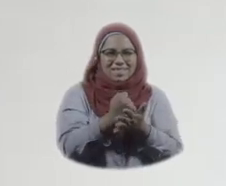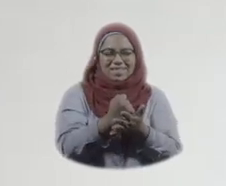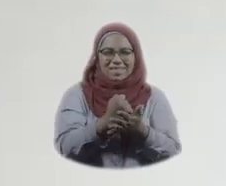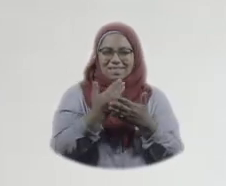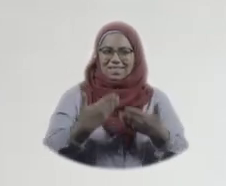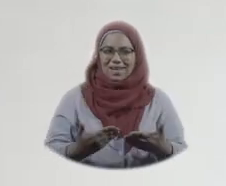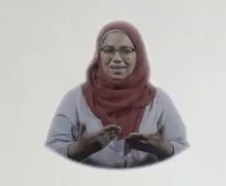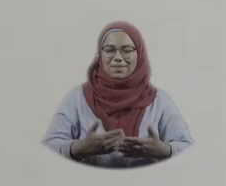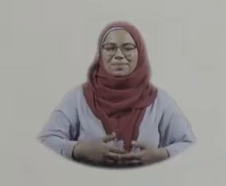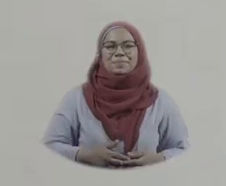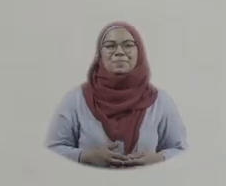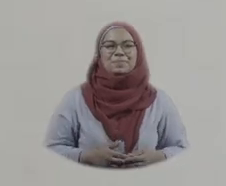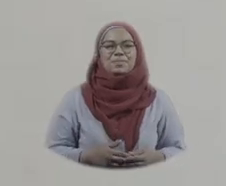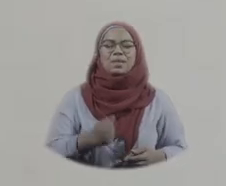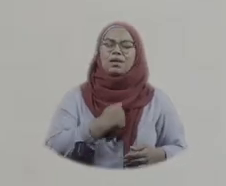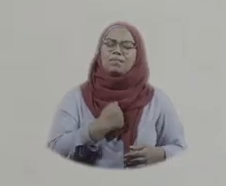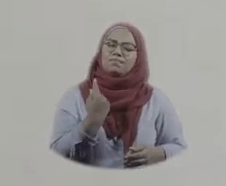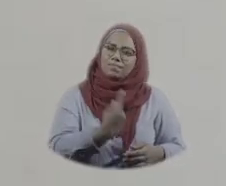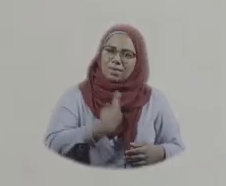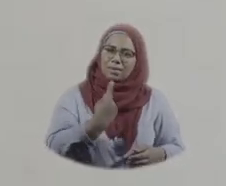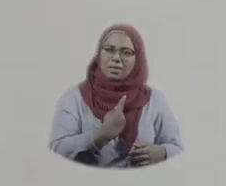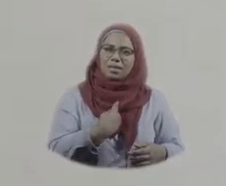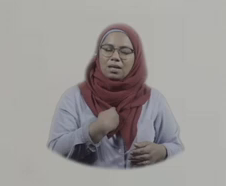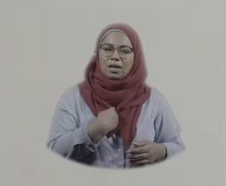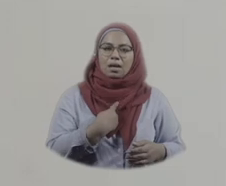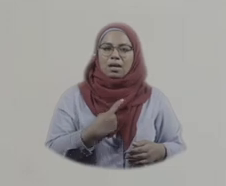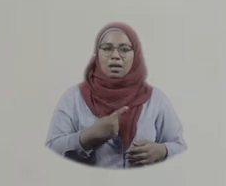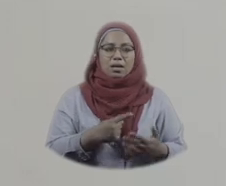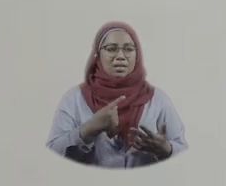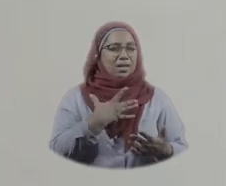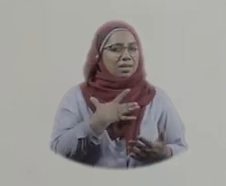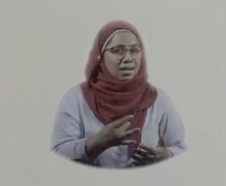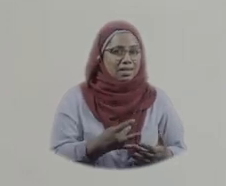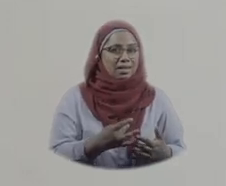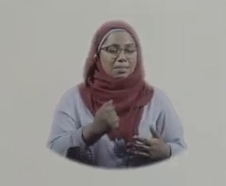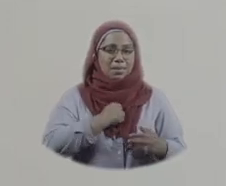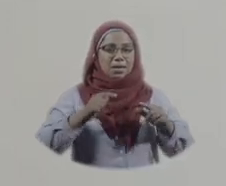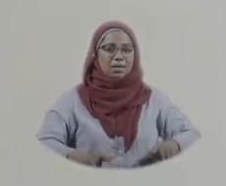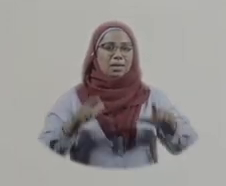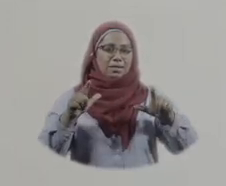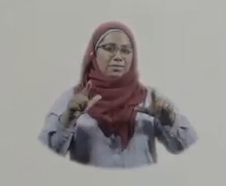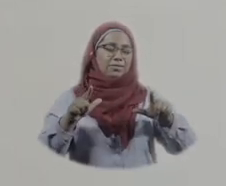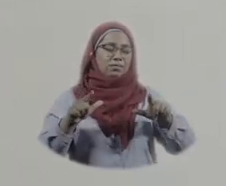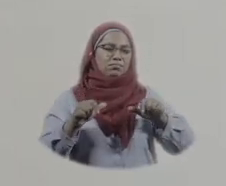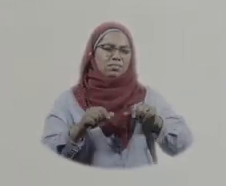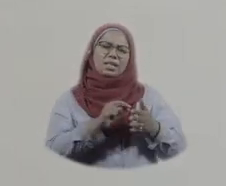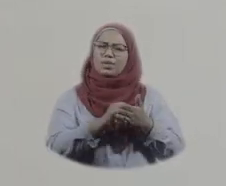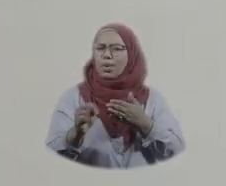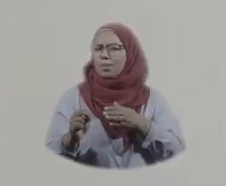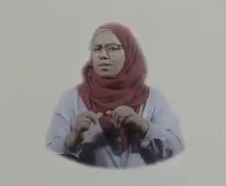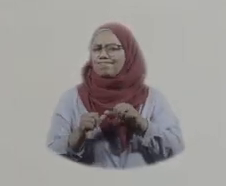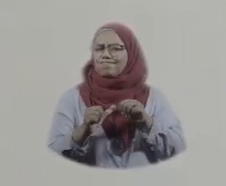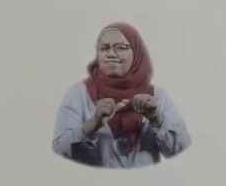decision instantly. Me personally, I really like having stability in my life. I really